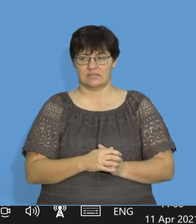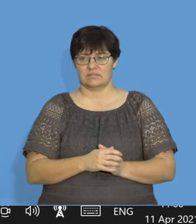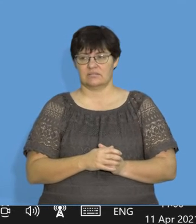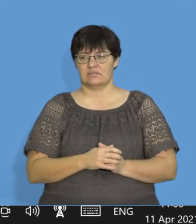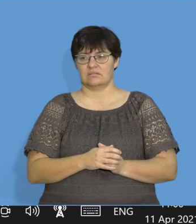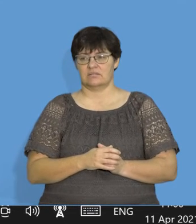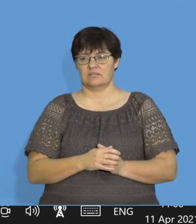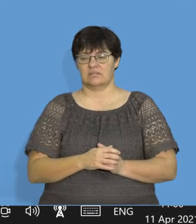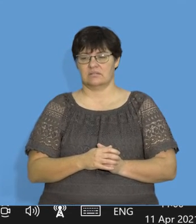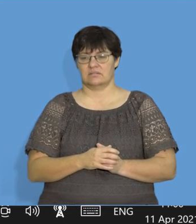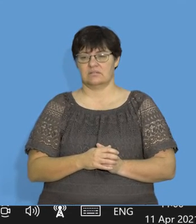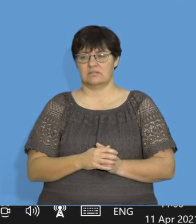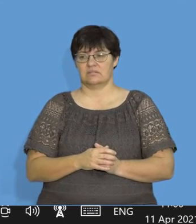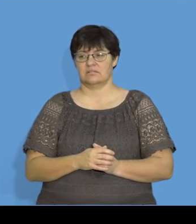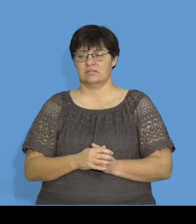2 decimal places, so